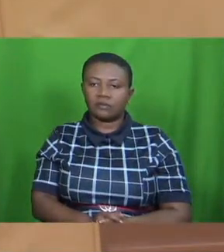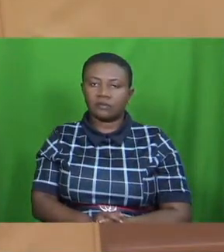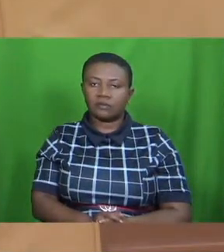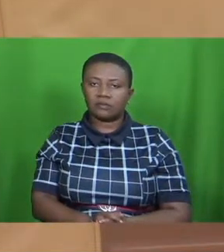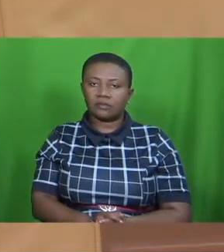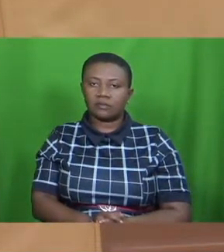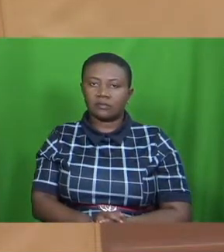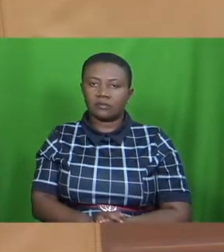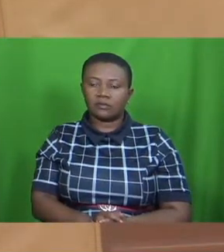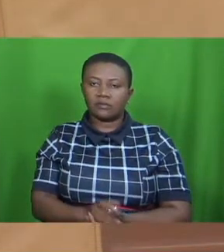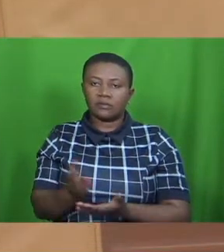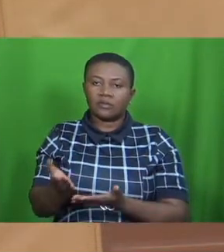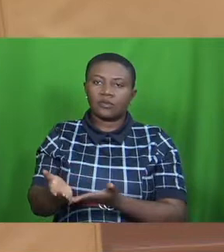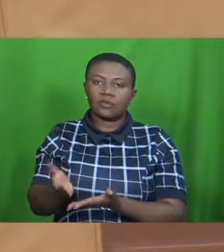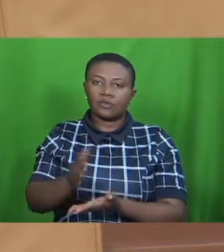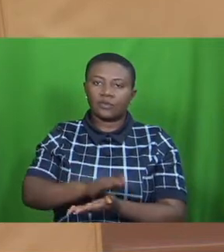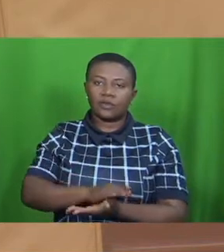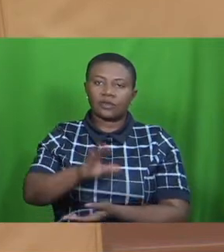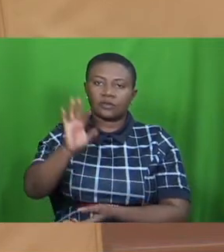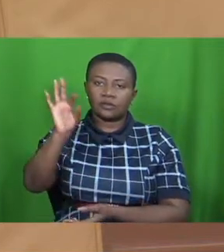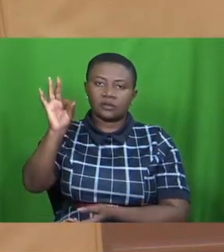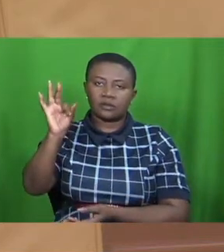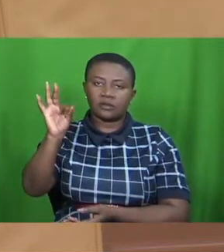Page 19.